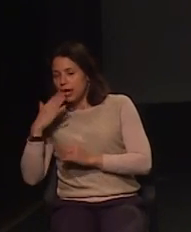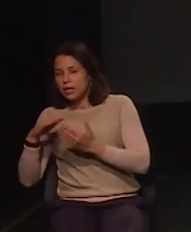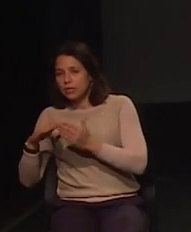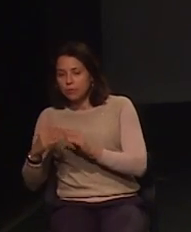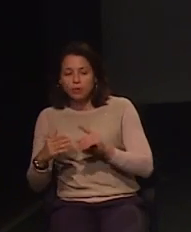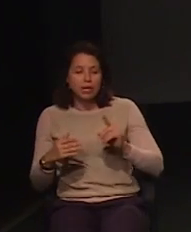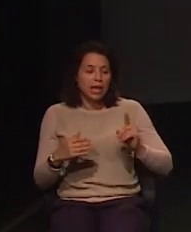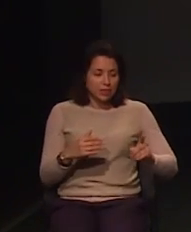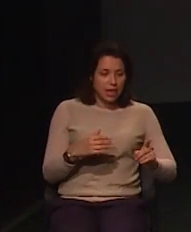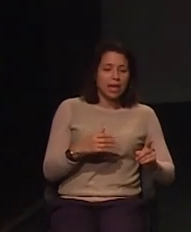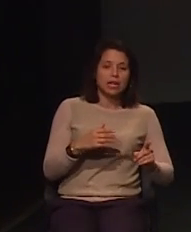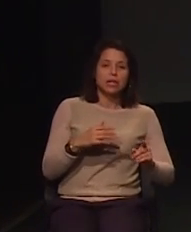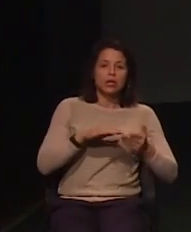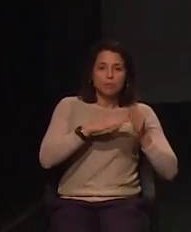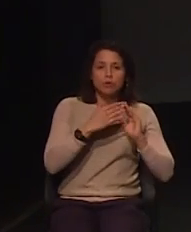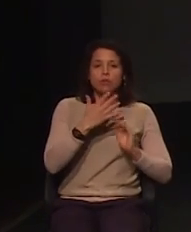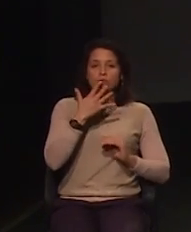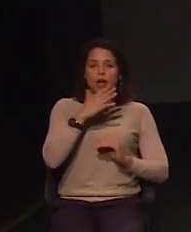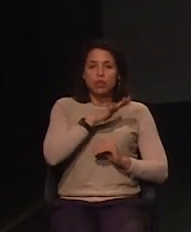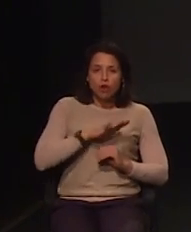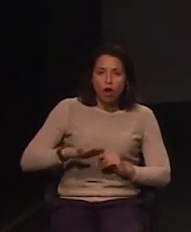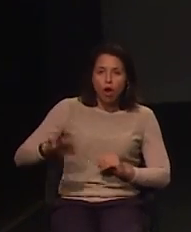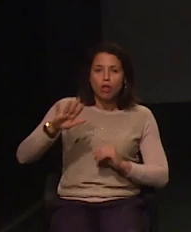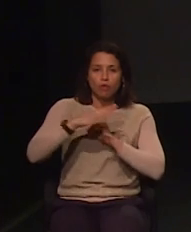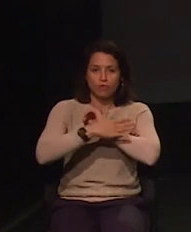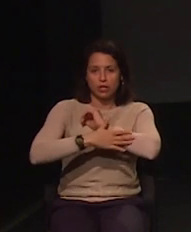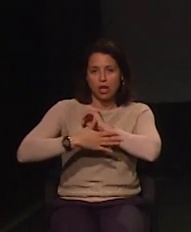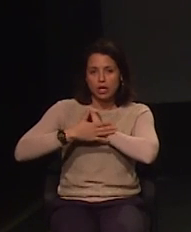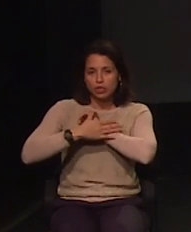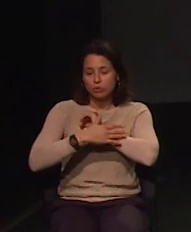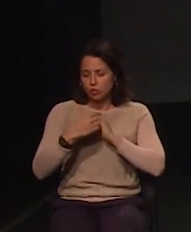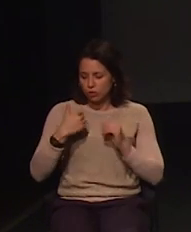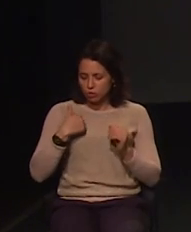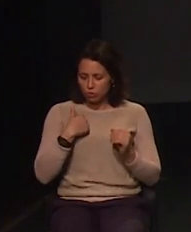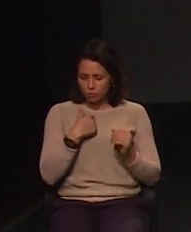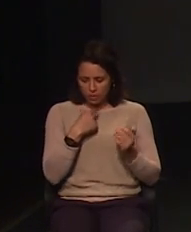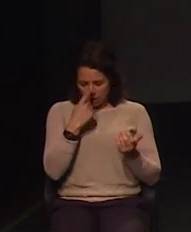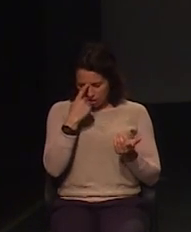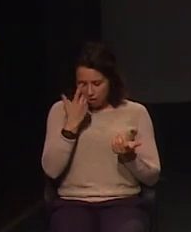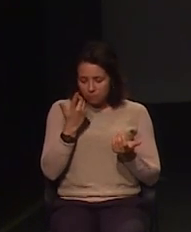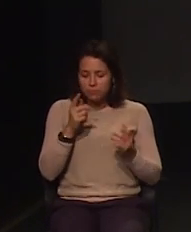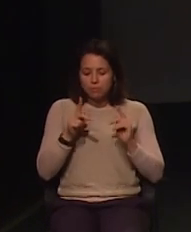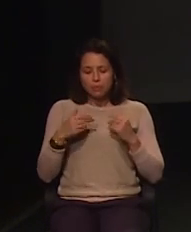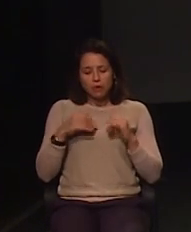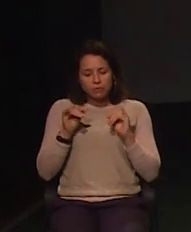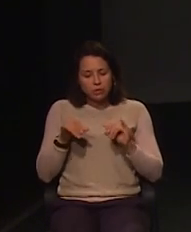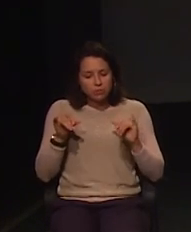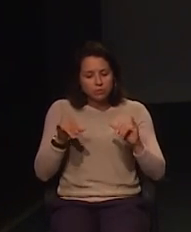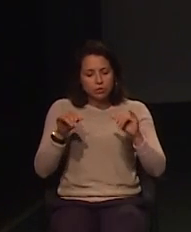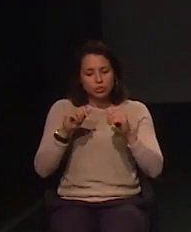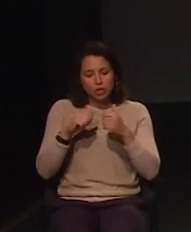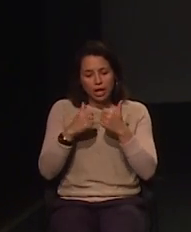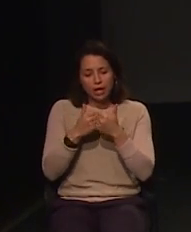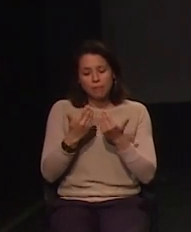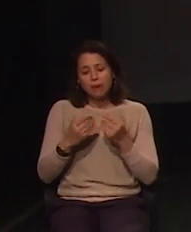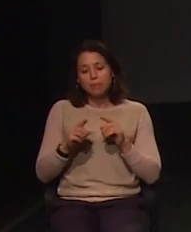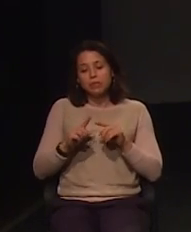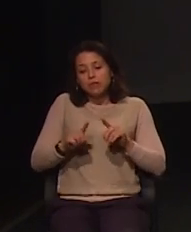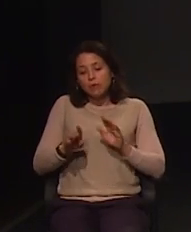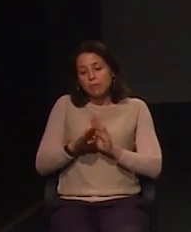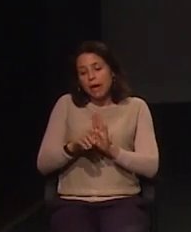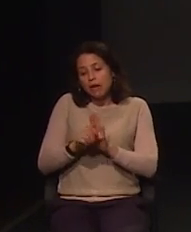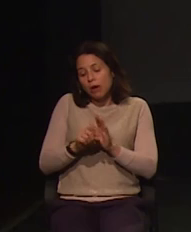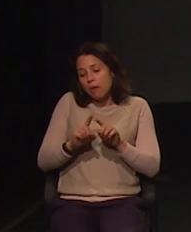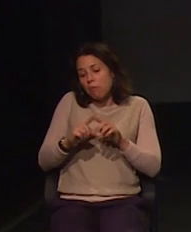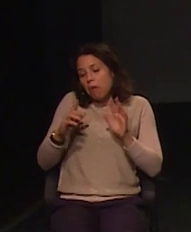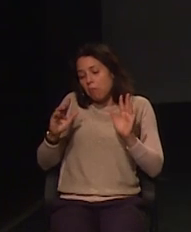communities of color all around the country. So we thought, well, you know, people are having similar challenges. While they come from different roots, we can create something that, you know, can